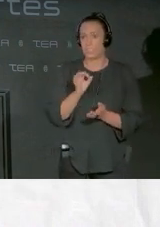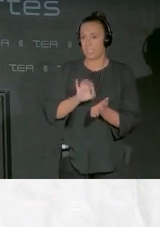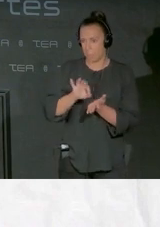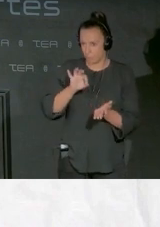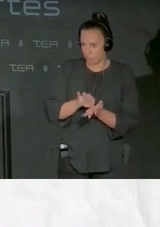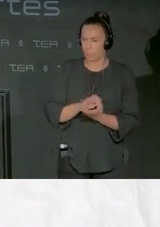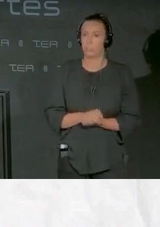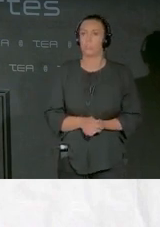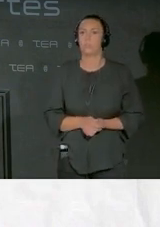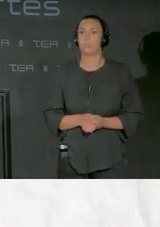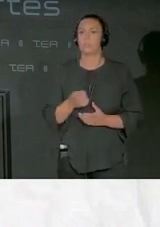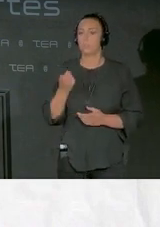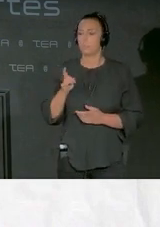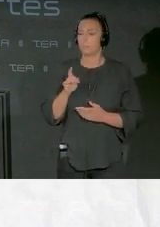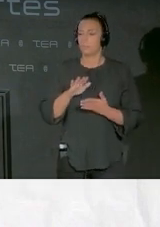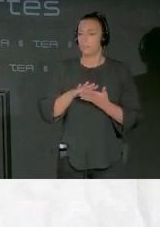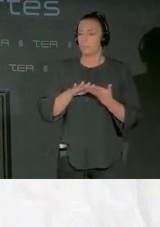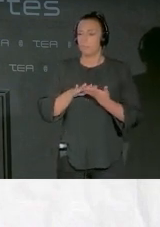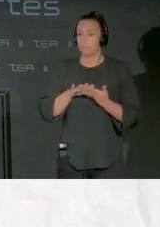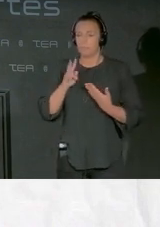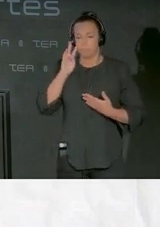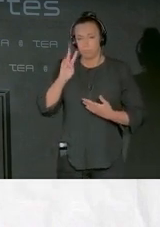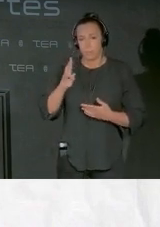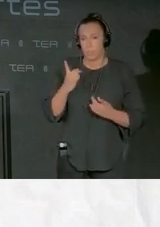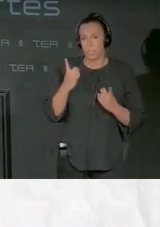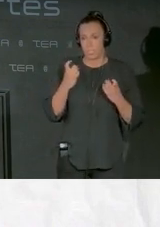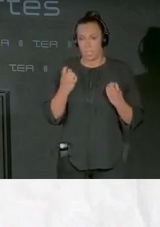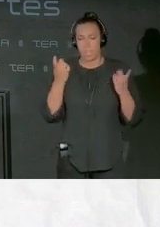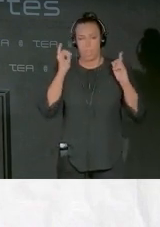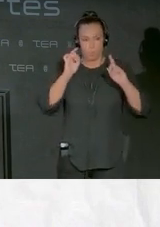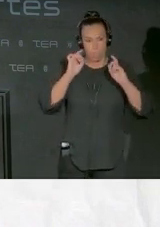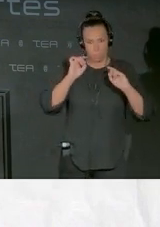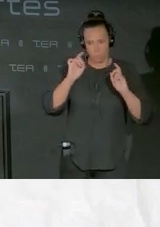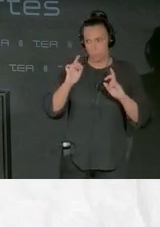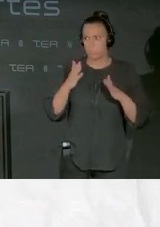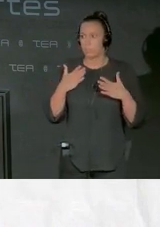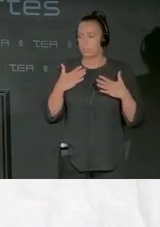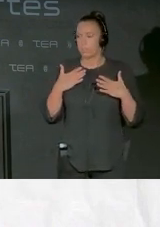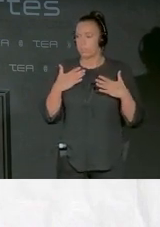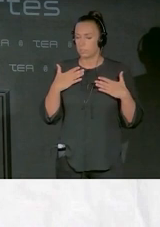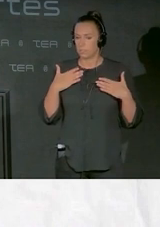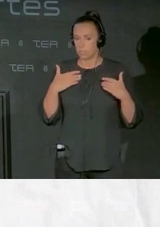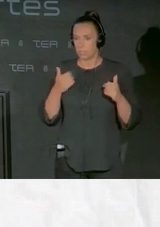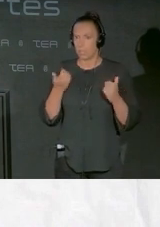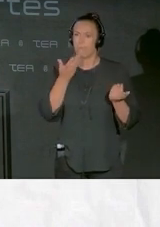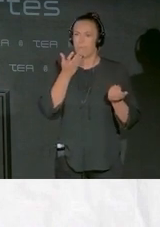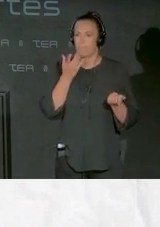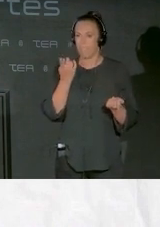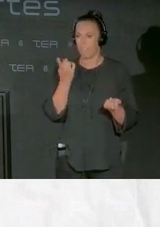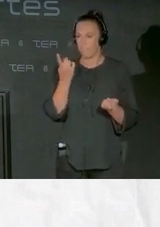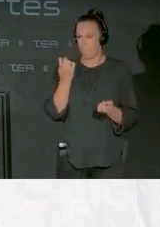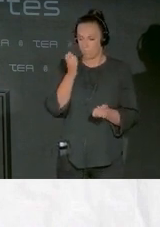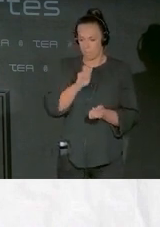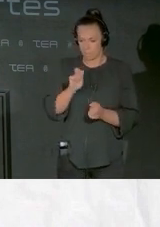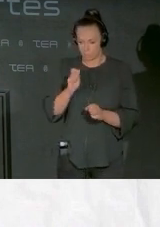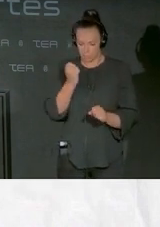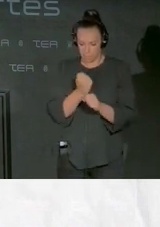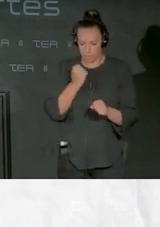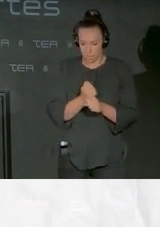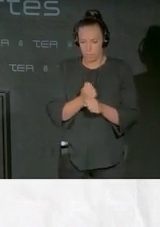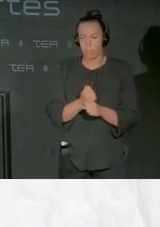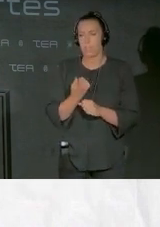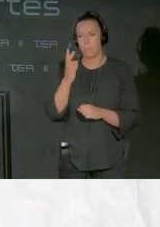things like skills needs, labour shortages, labour force issues, employment trends, and then